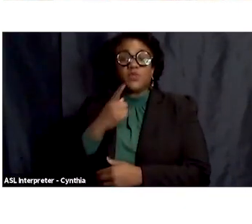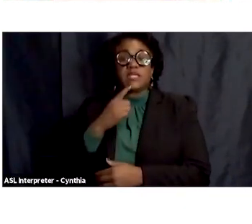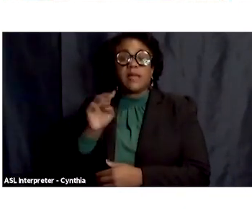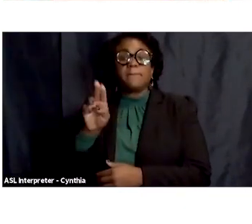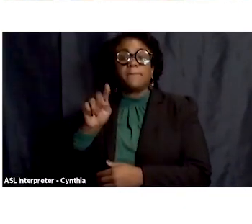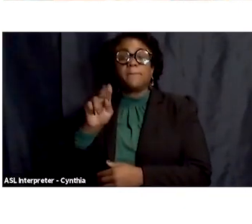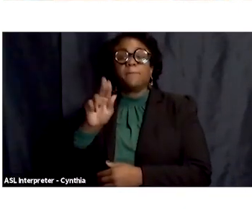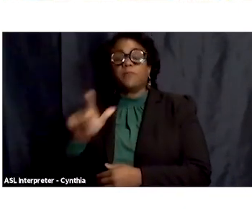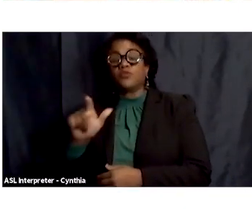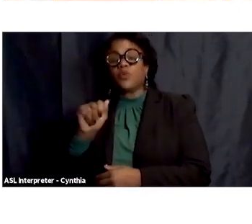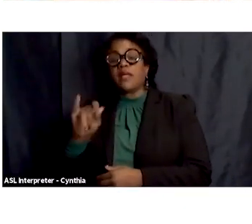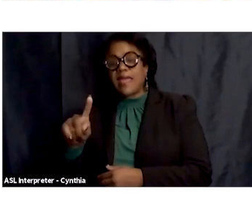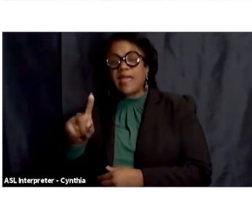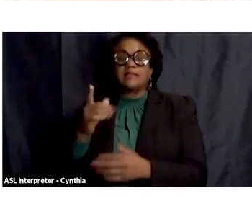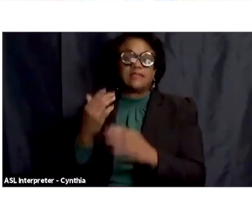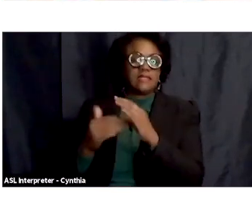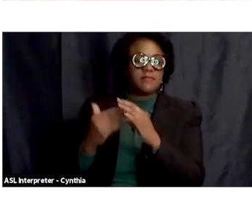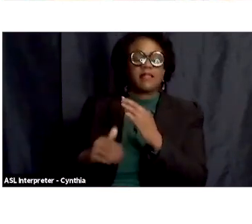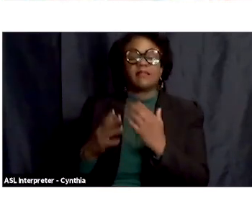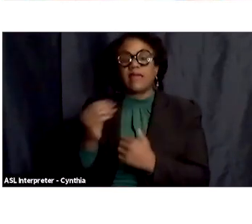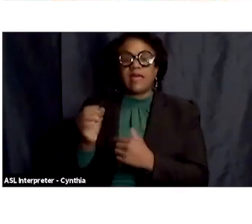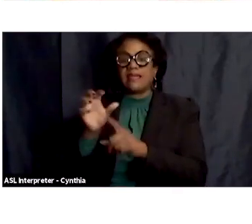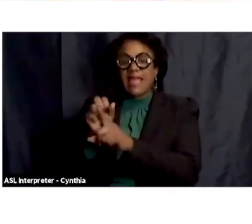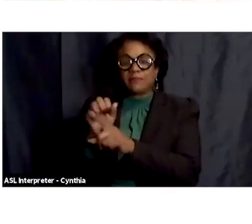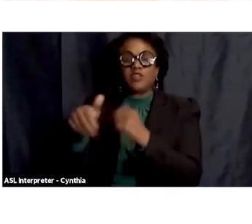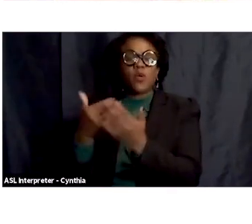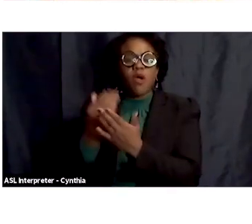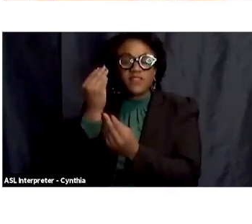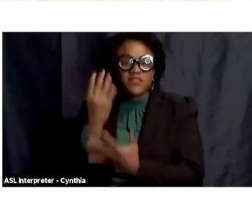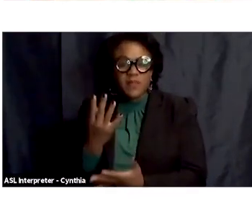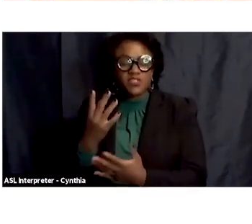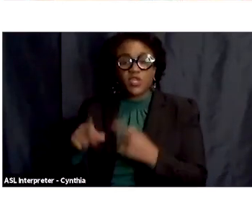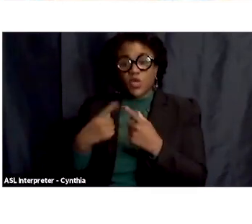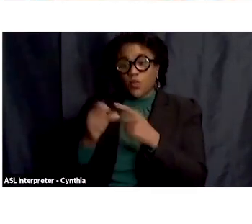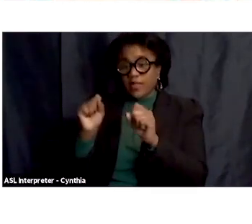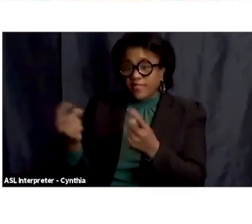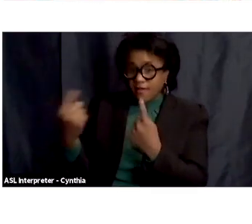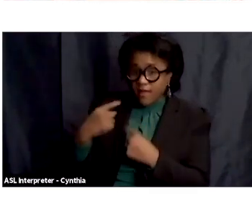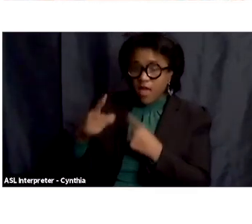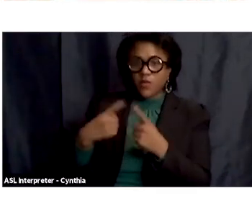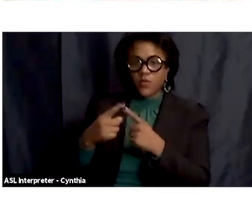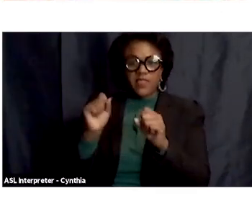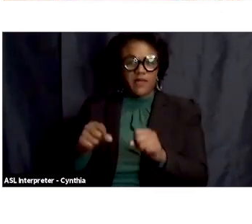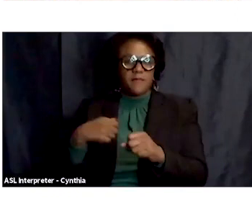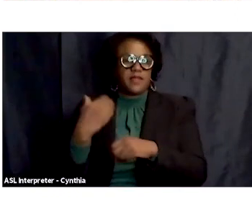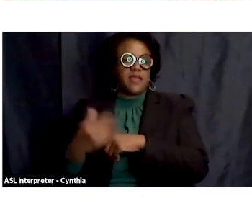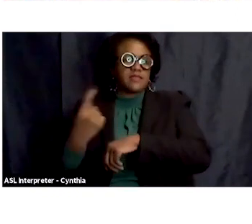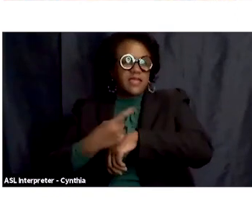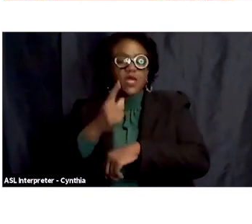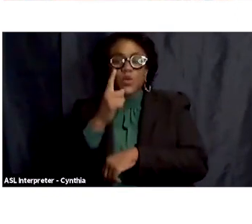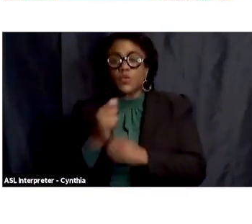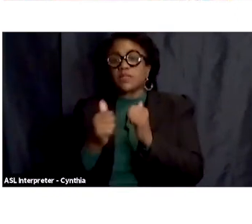all these people who are like emailing and signing up, just capturing all that information. When can they come in this day? When can they come in that day? Who's like the